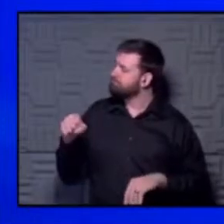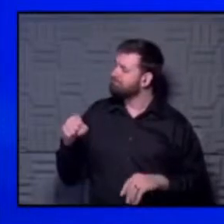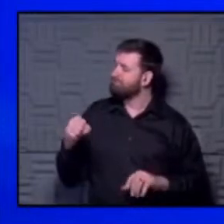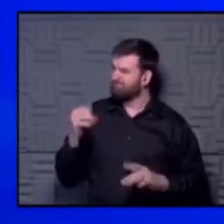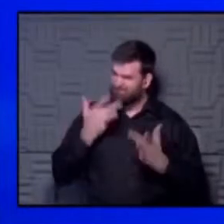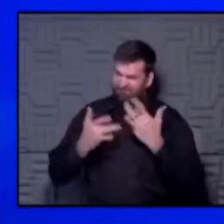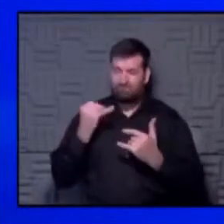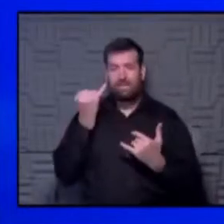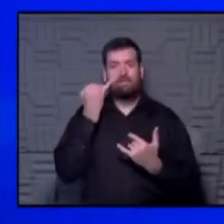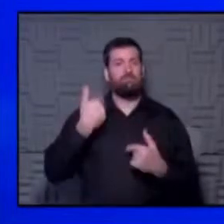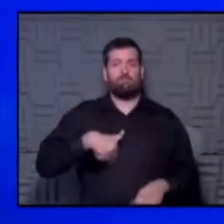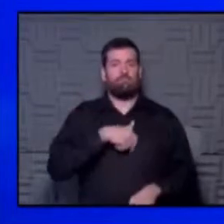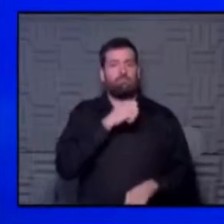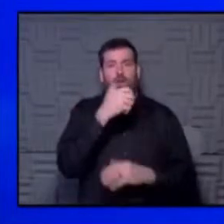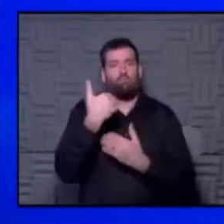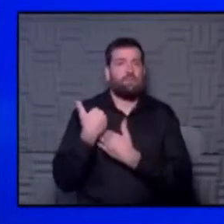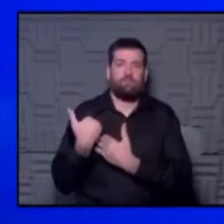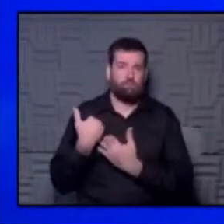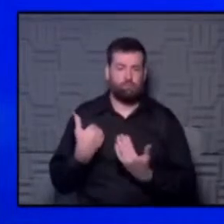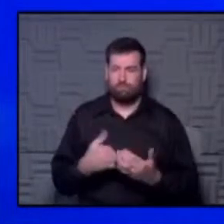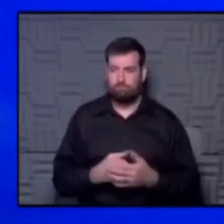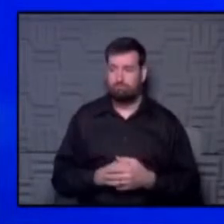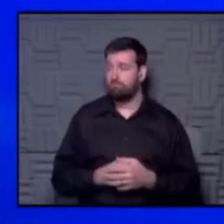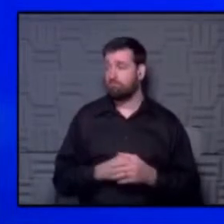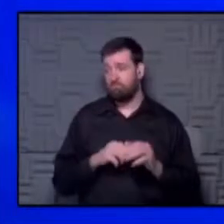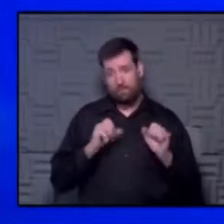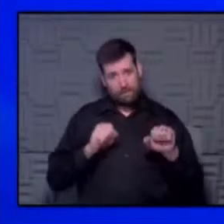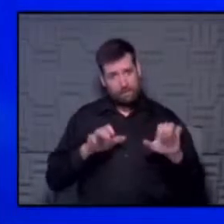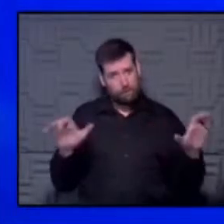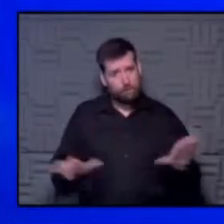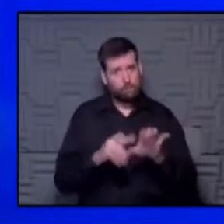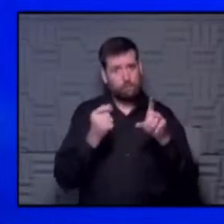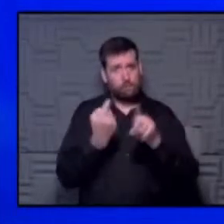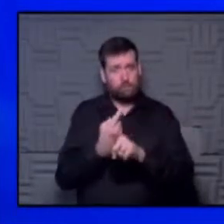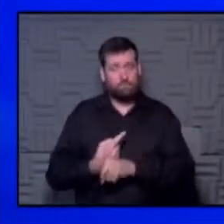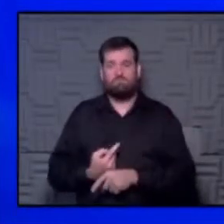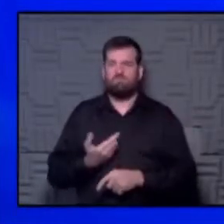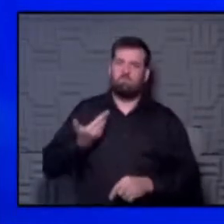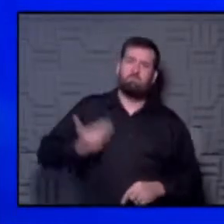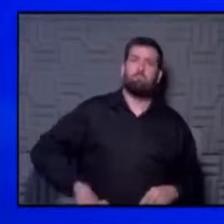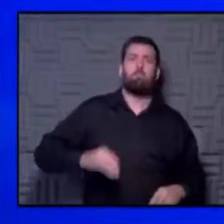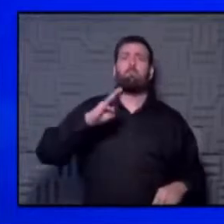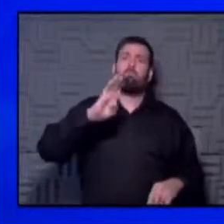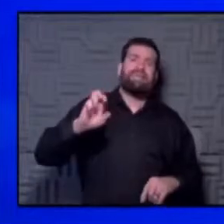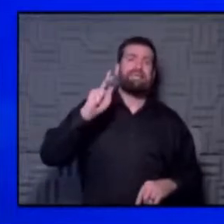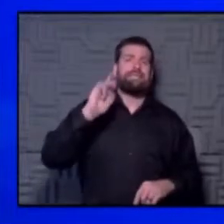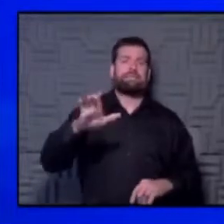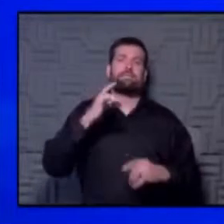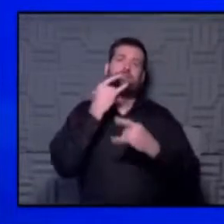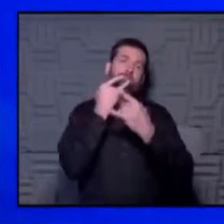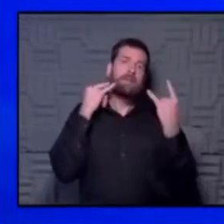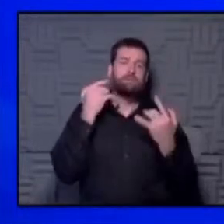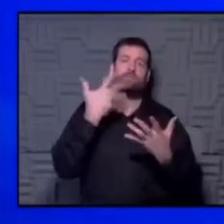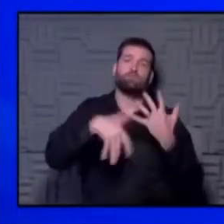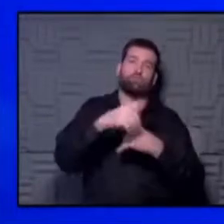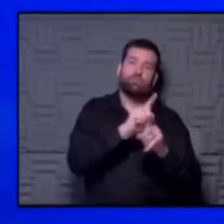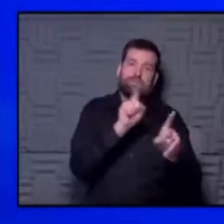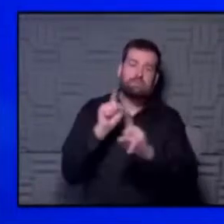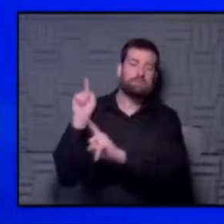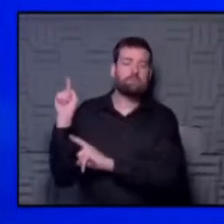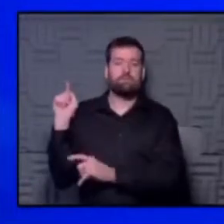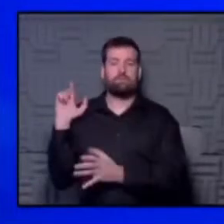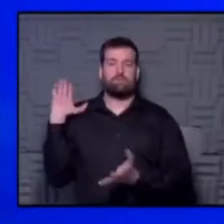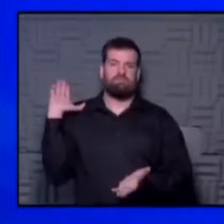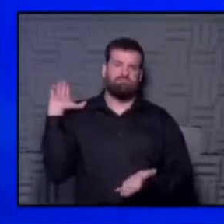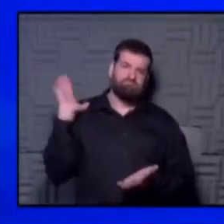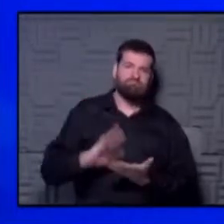act responsibly, right? If we can act and do the things, if we can be KC, if we can wear a mask, socially distance, limit our crowd